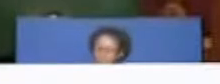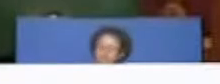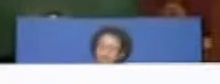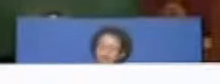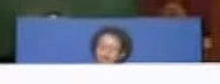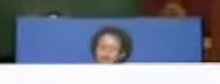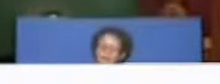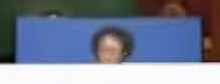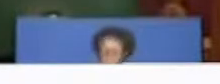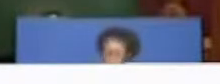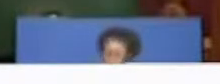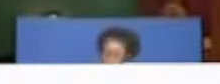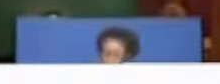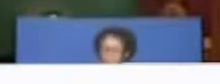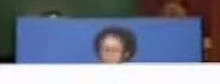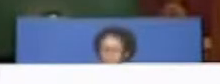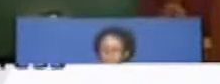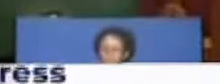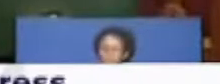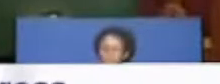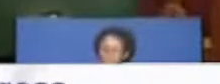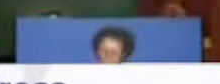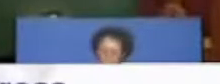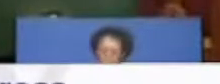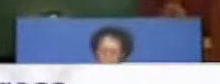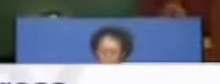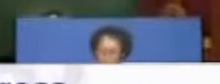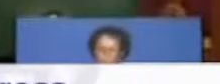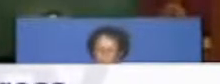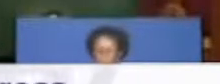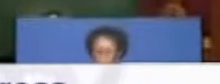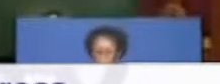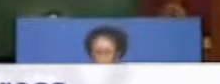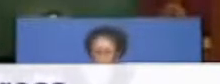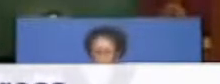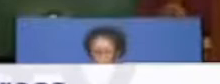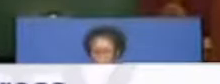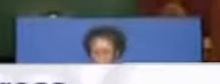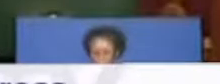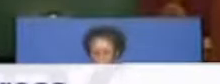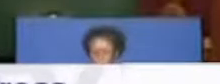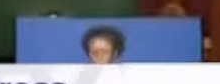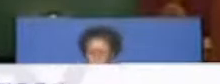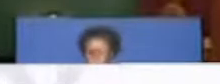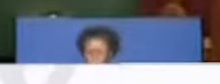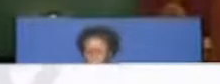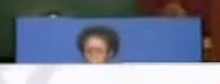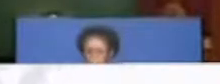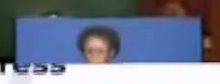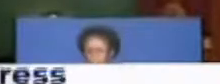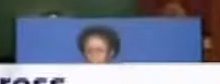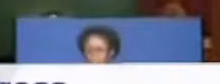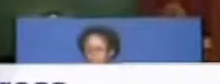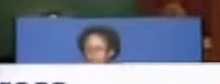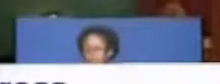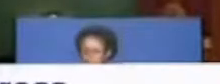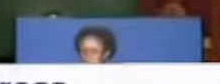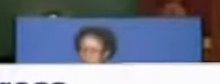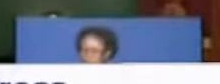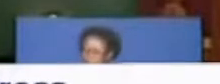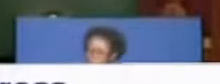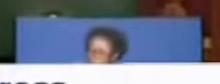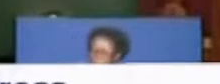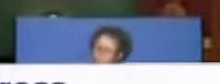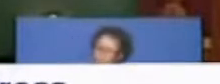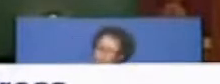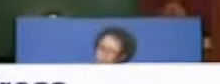review of tenure of these facilities. There was a temporary suspension of the listing of the